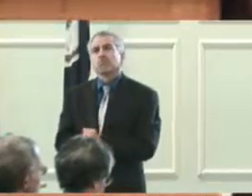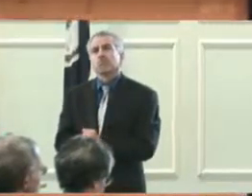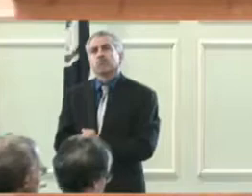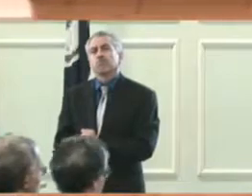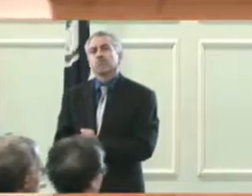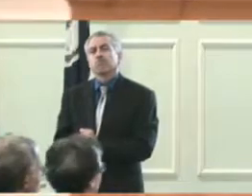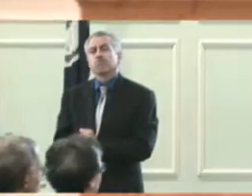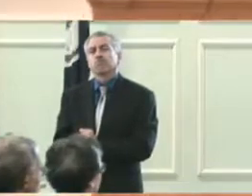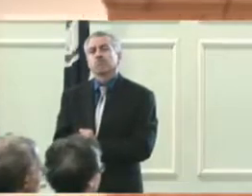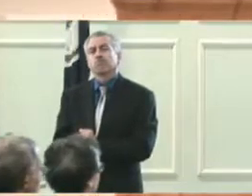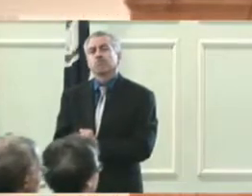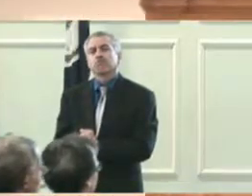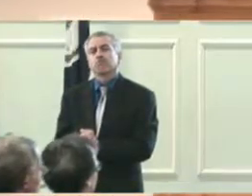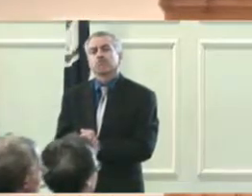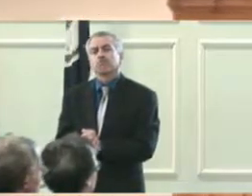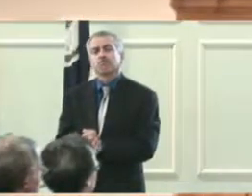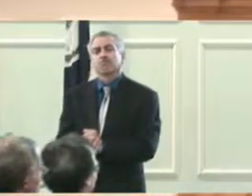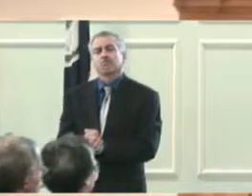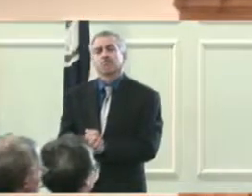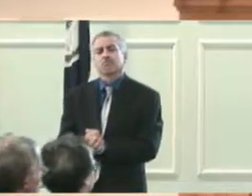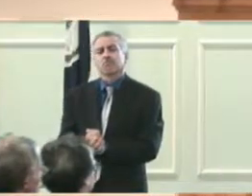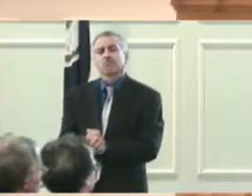This time, what we'd like to do